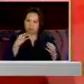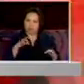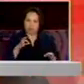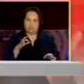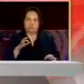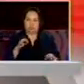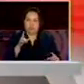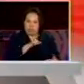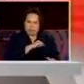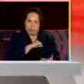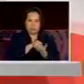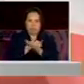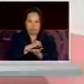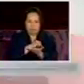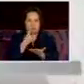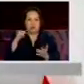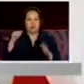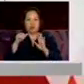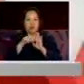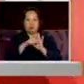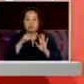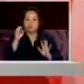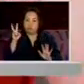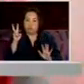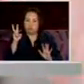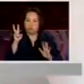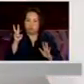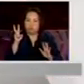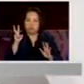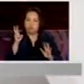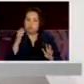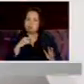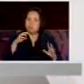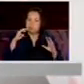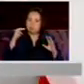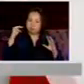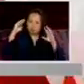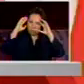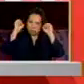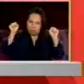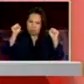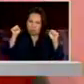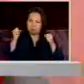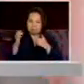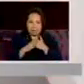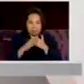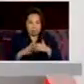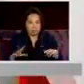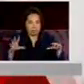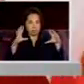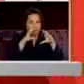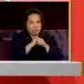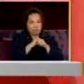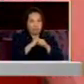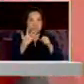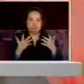2. Mr. President, in a few hours, we will be pulling the plug on this afternoon's political